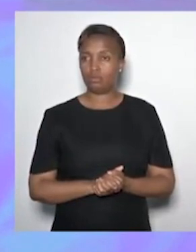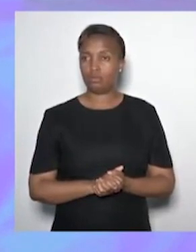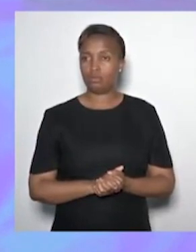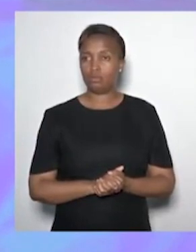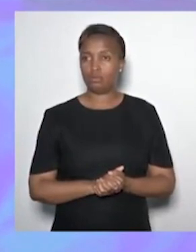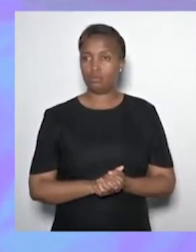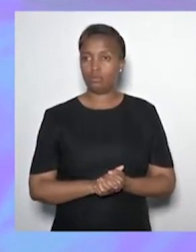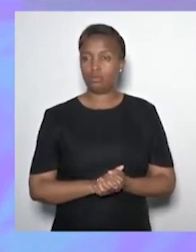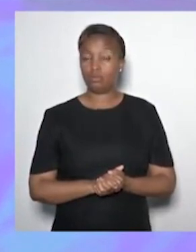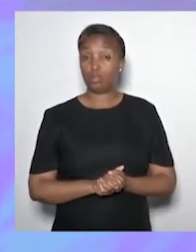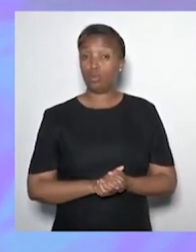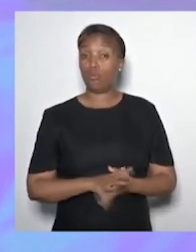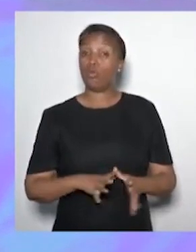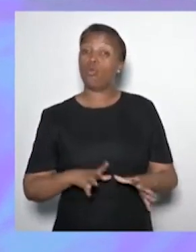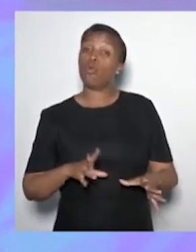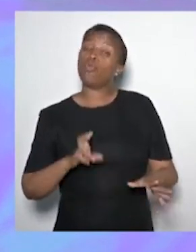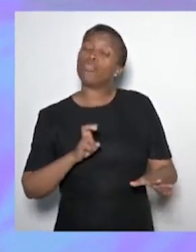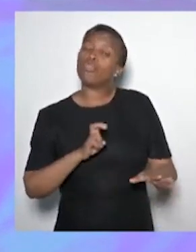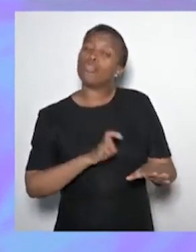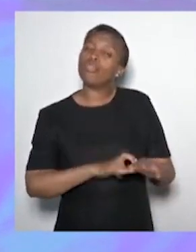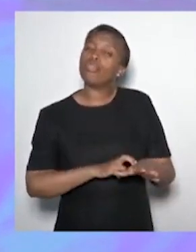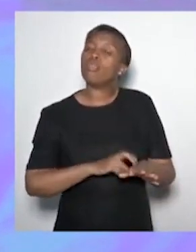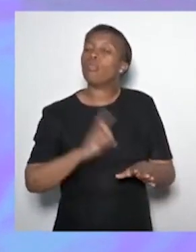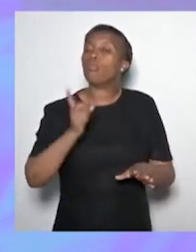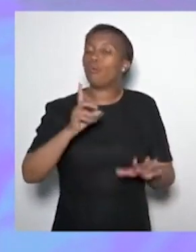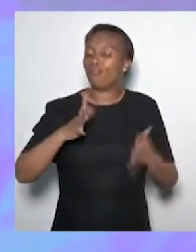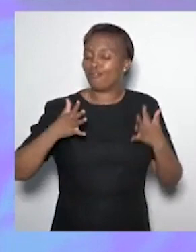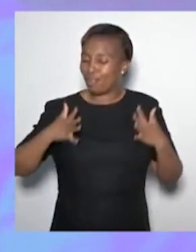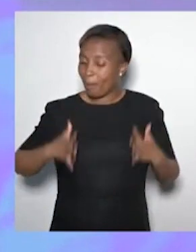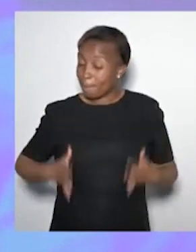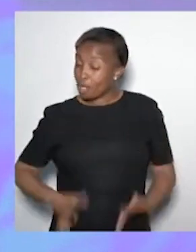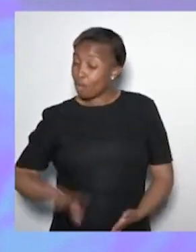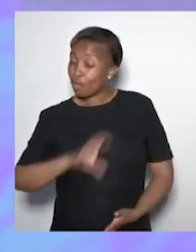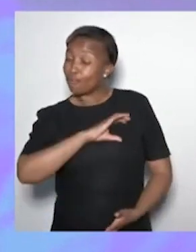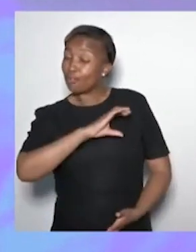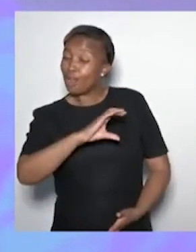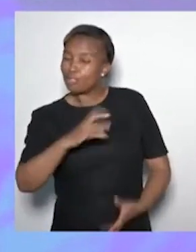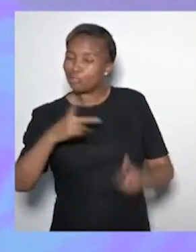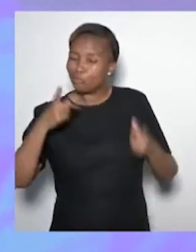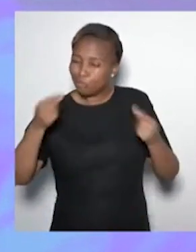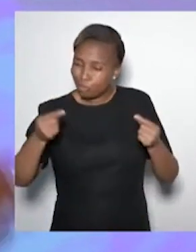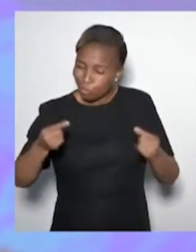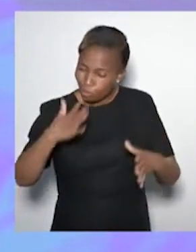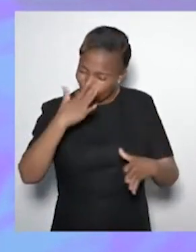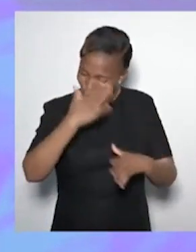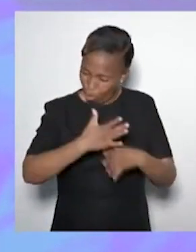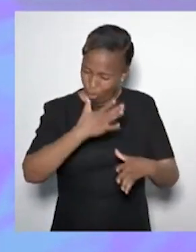for the body of Christ to do the